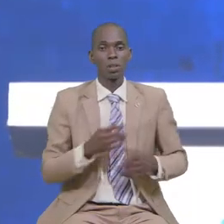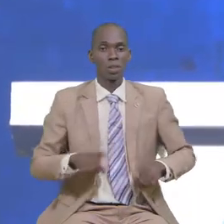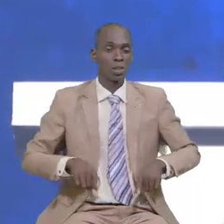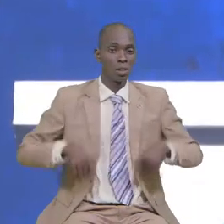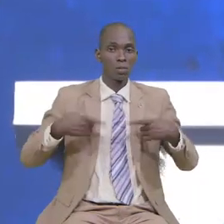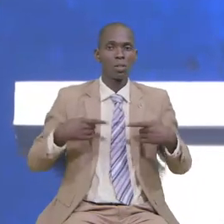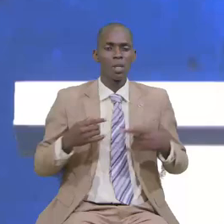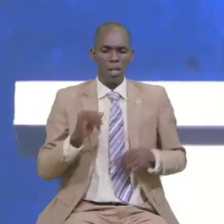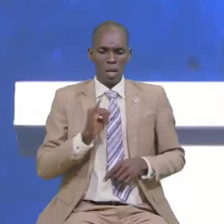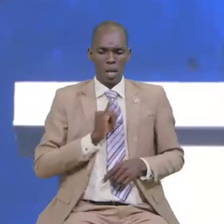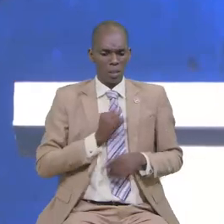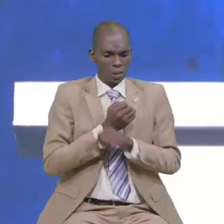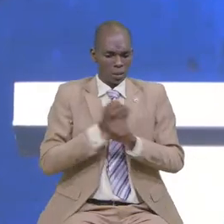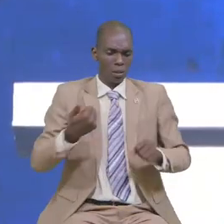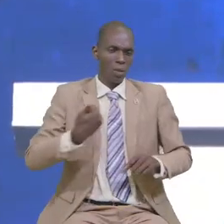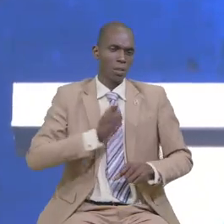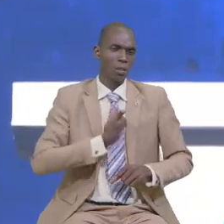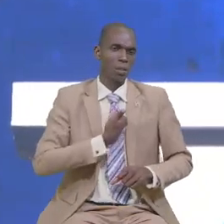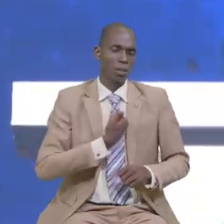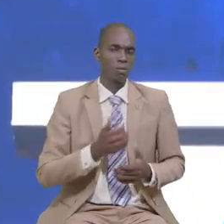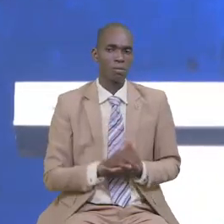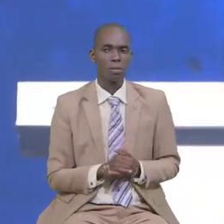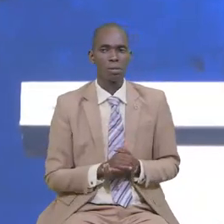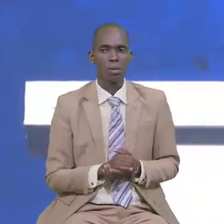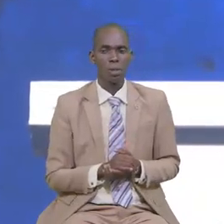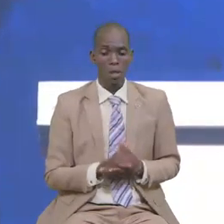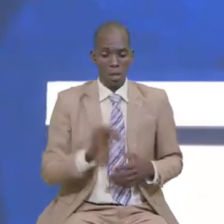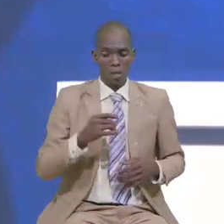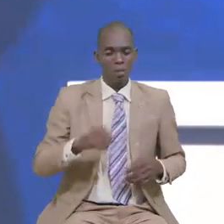saved myself. Their pride,